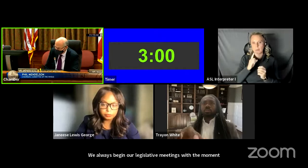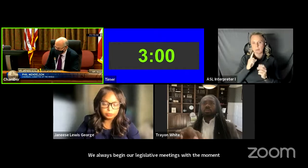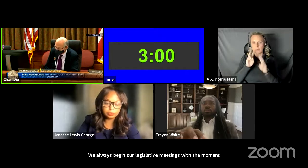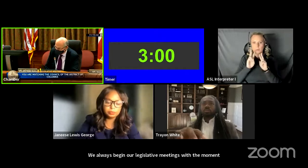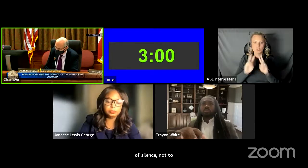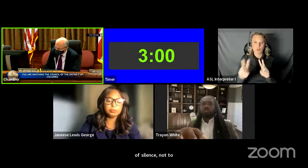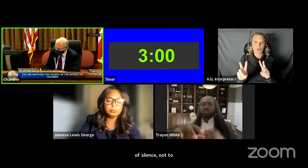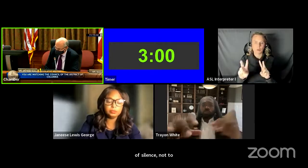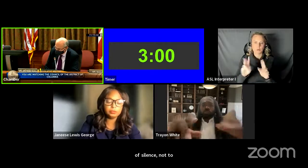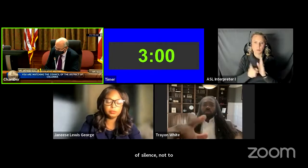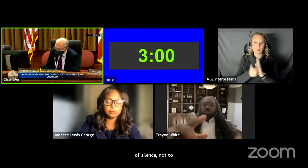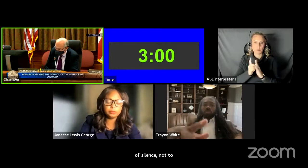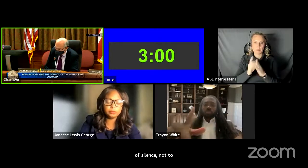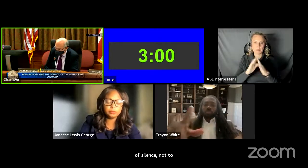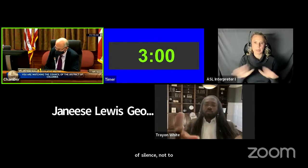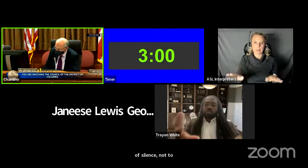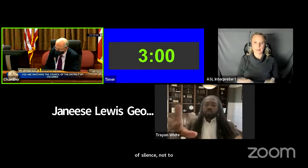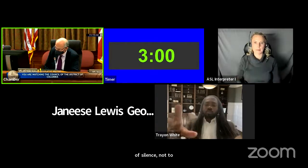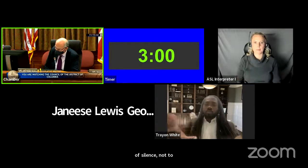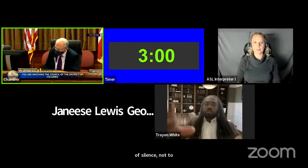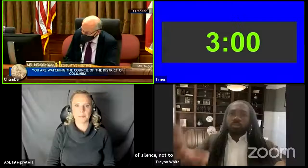of silence.